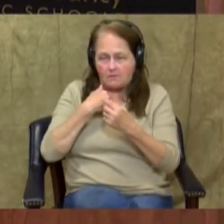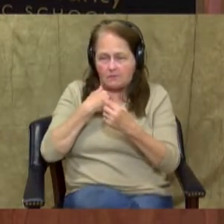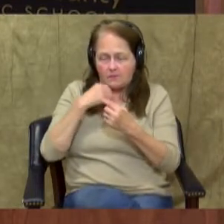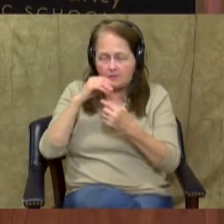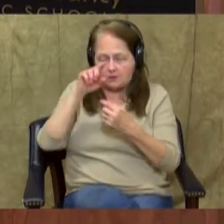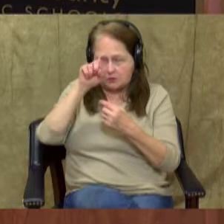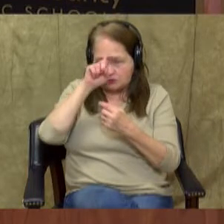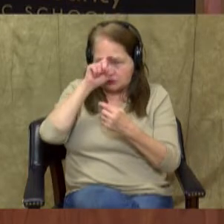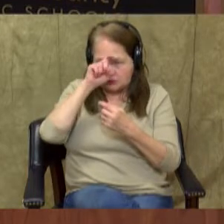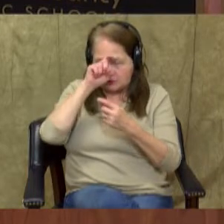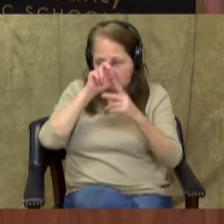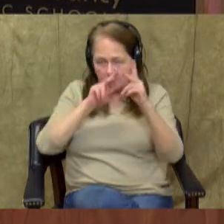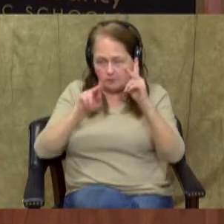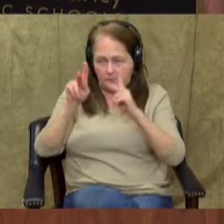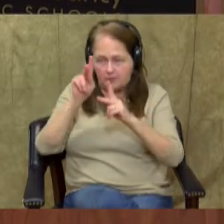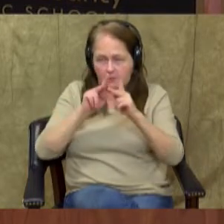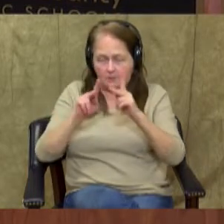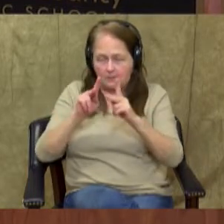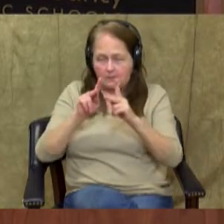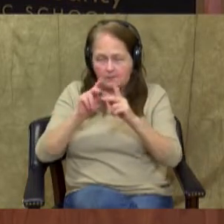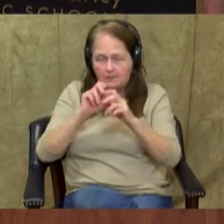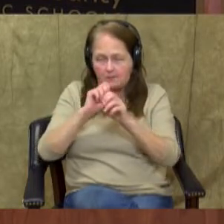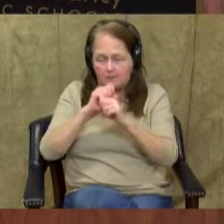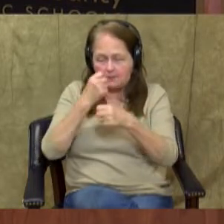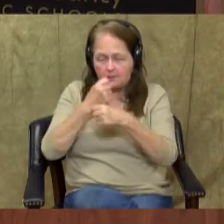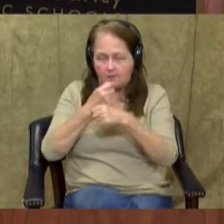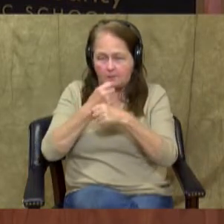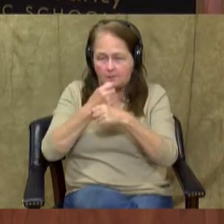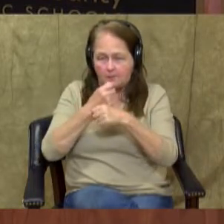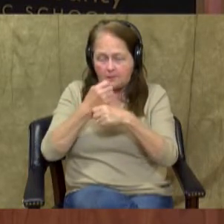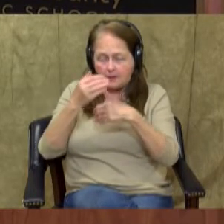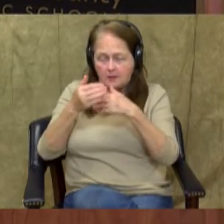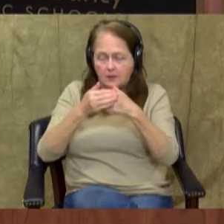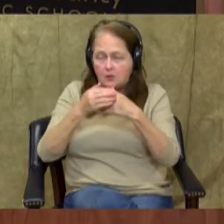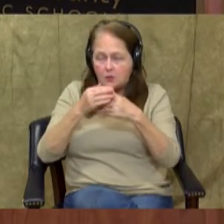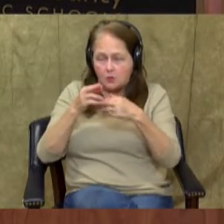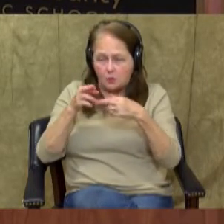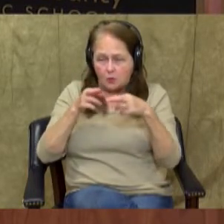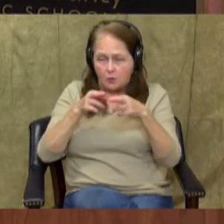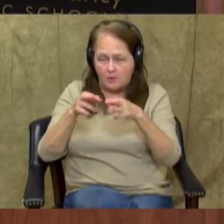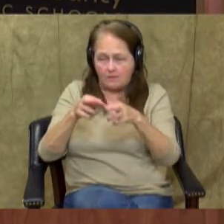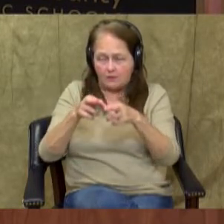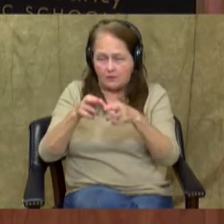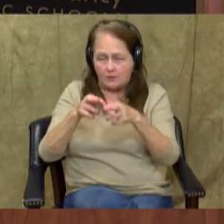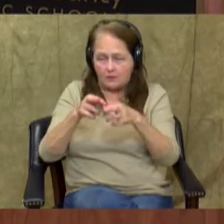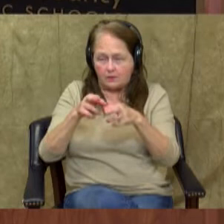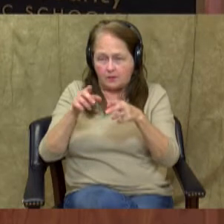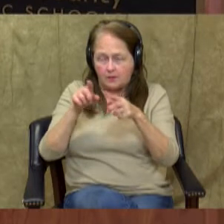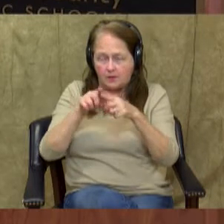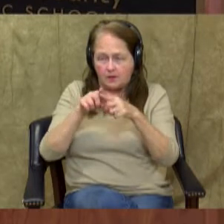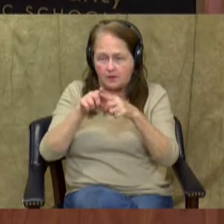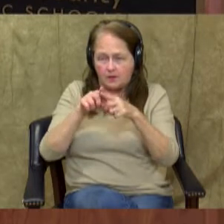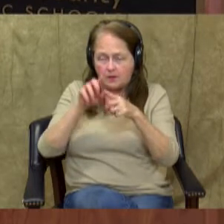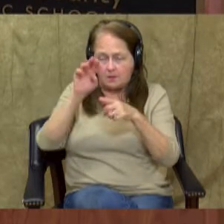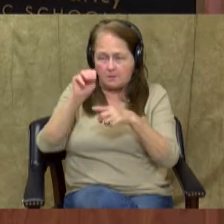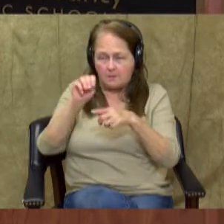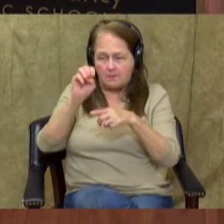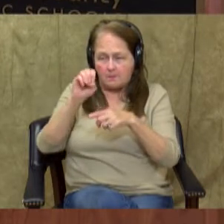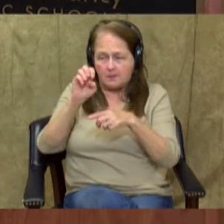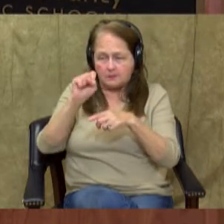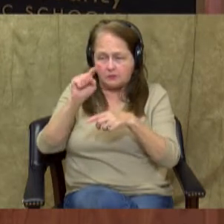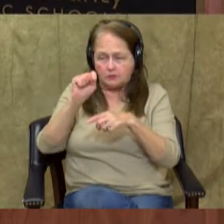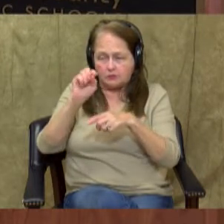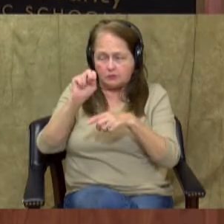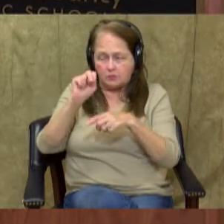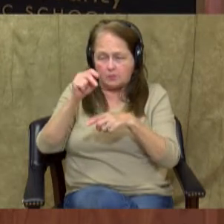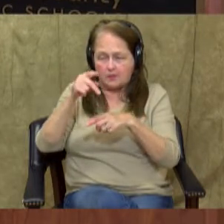the Egyptians that made their civilization along the banks of the Nile River, as well as the ancient Mesopotamian